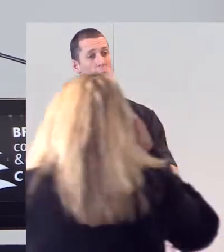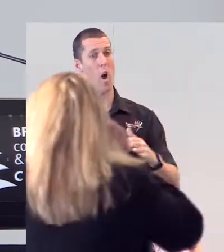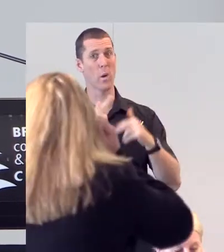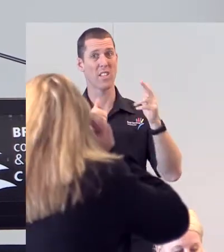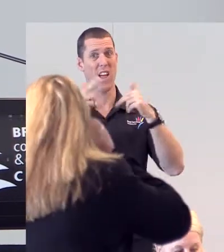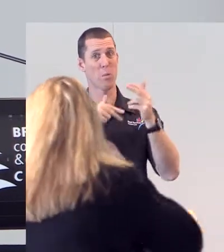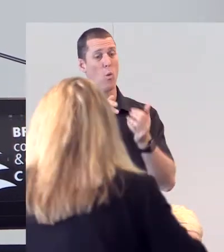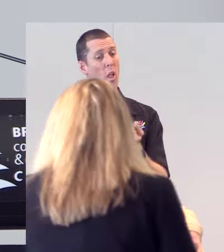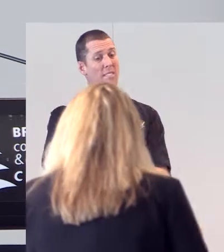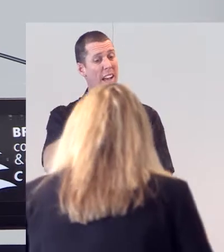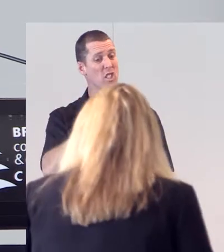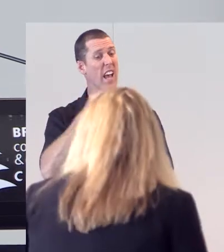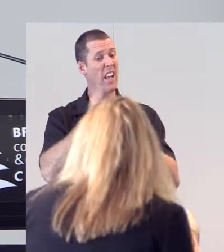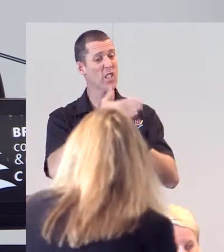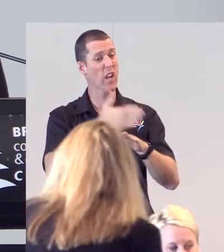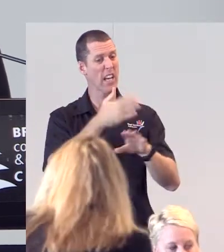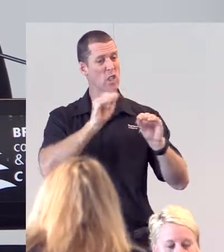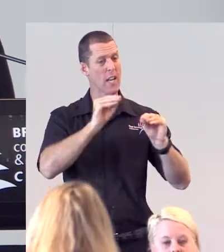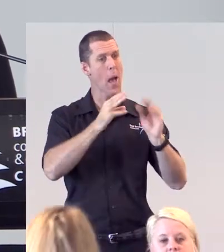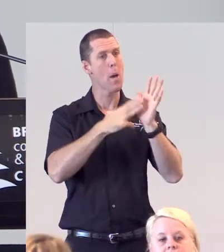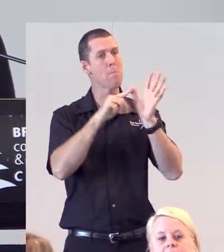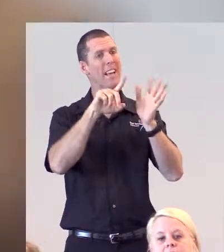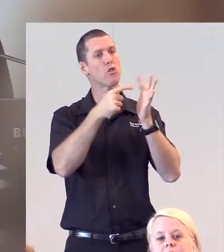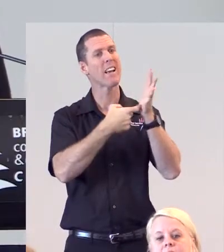qualification and occupation matrix.